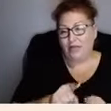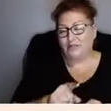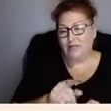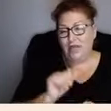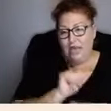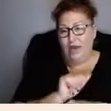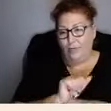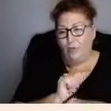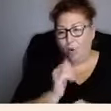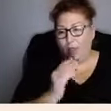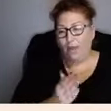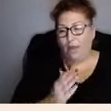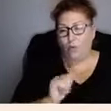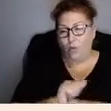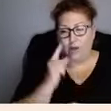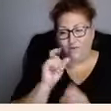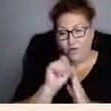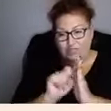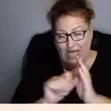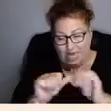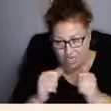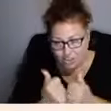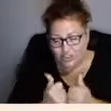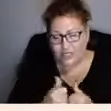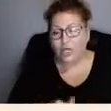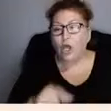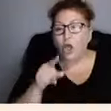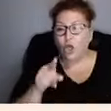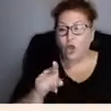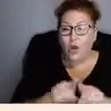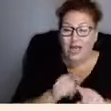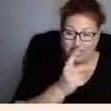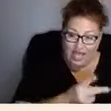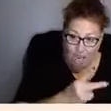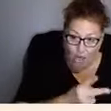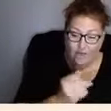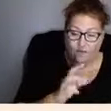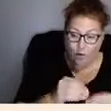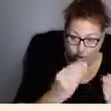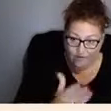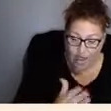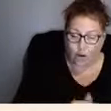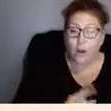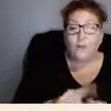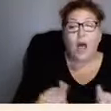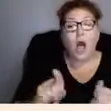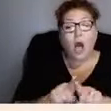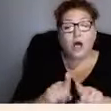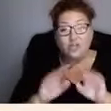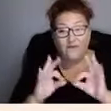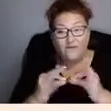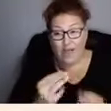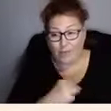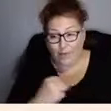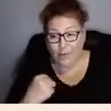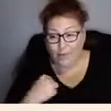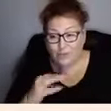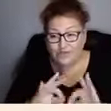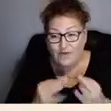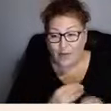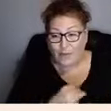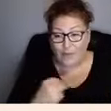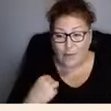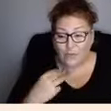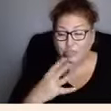or working for a state agency, you as a caregiver or a provider, but also family members. Family members and